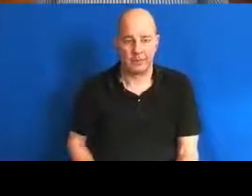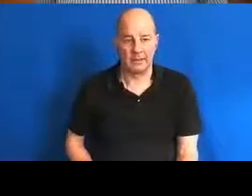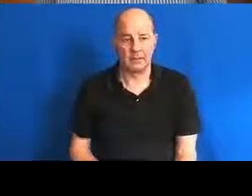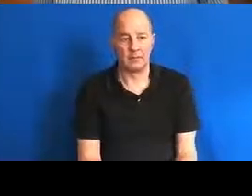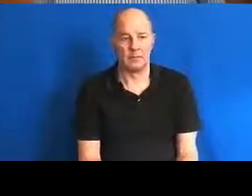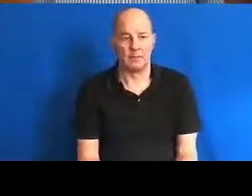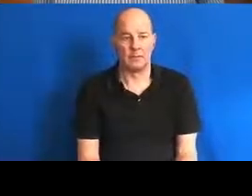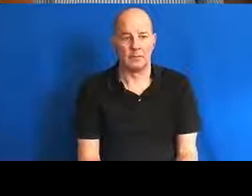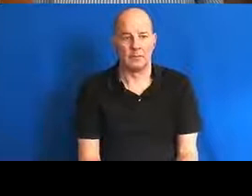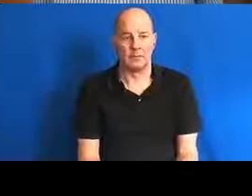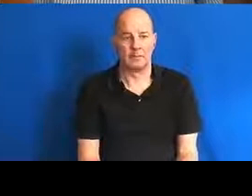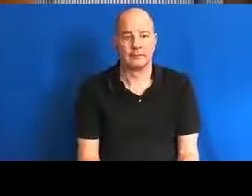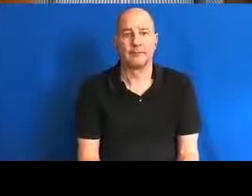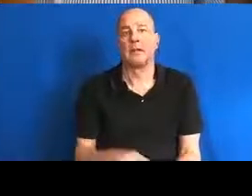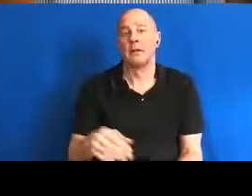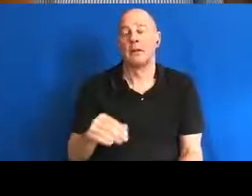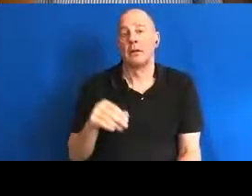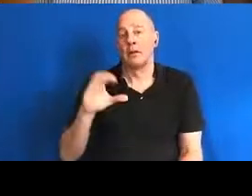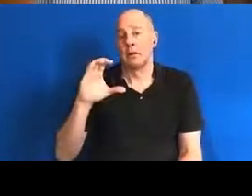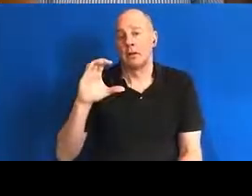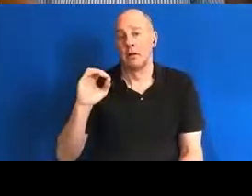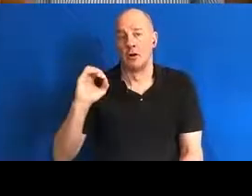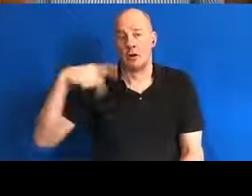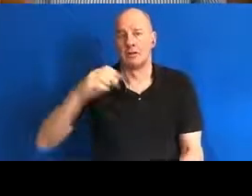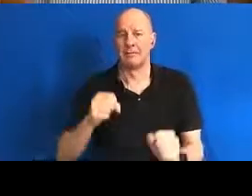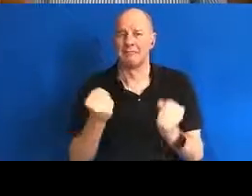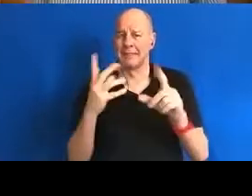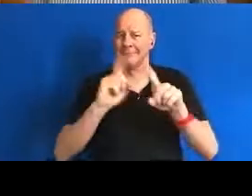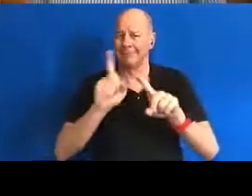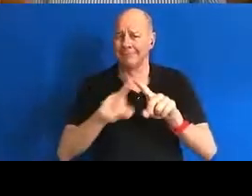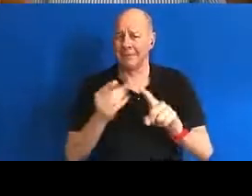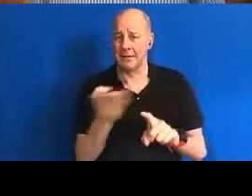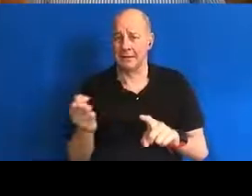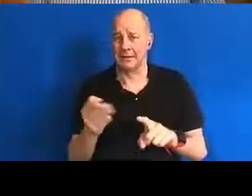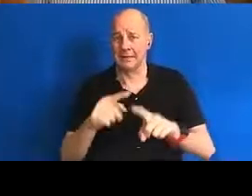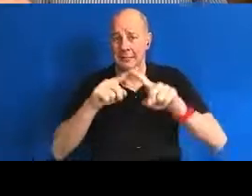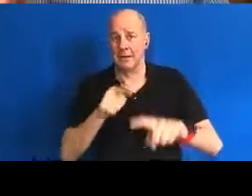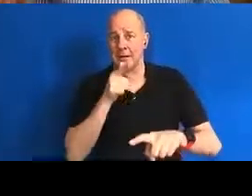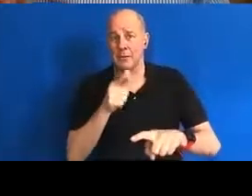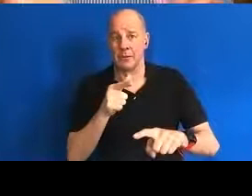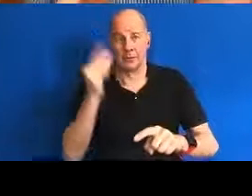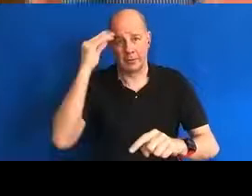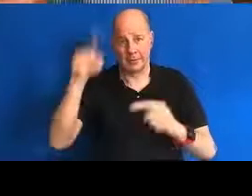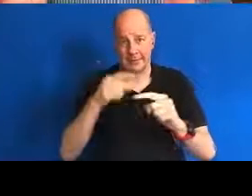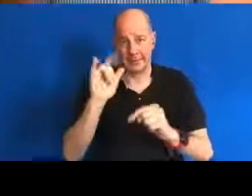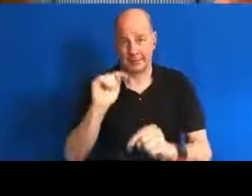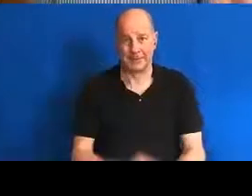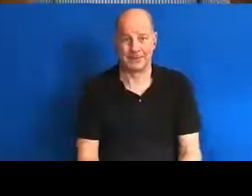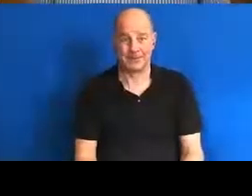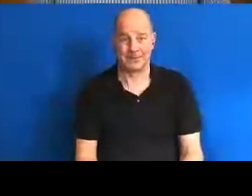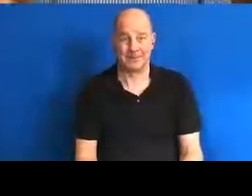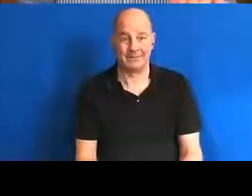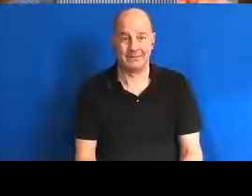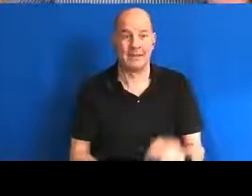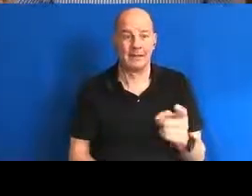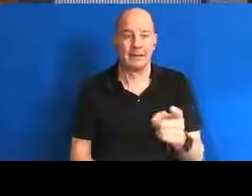some grounding. Cooperatives can be many things to different people. So this is supposed to be an